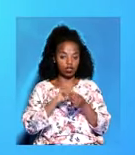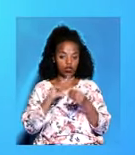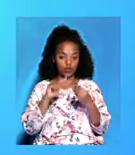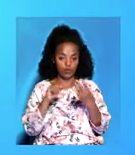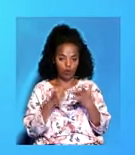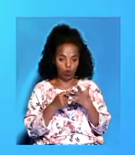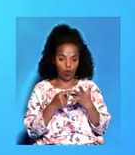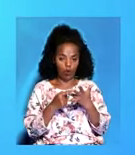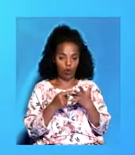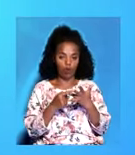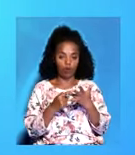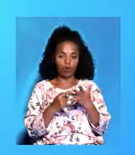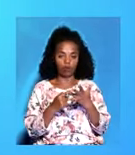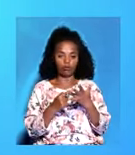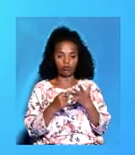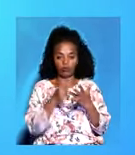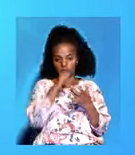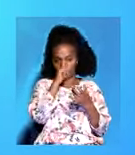When you cancel this,